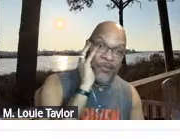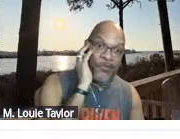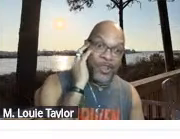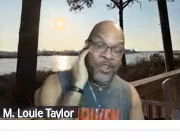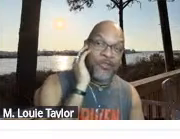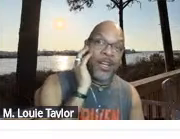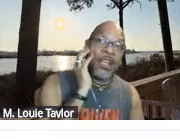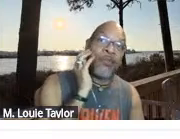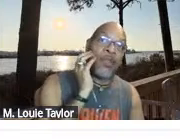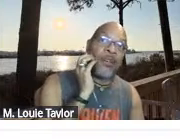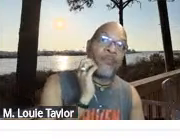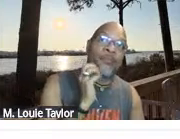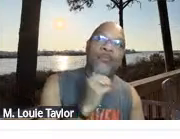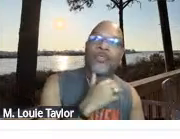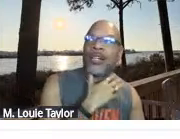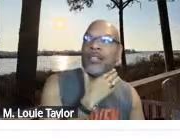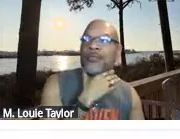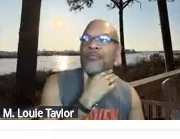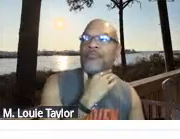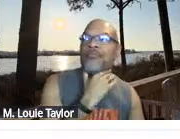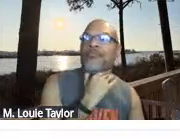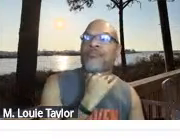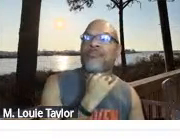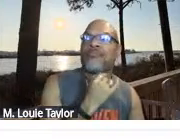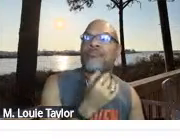at it. And when you're ready, hit me up.